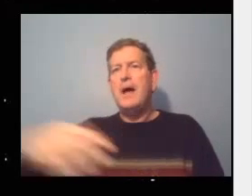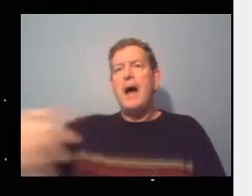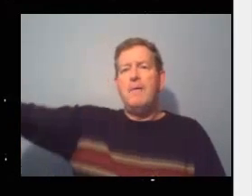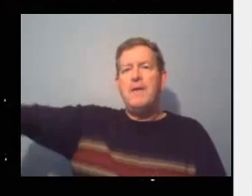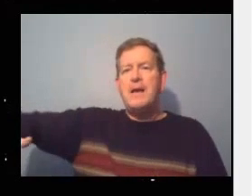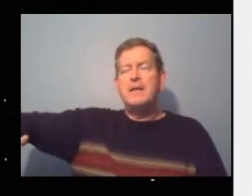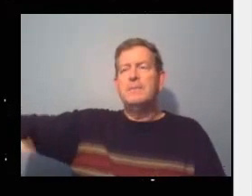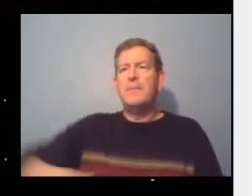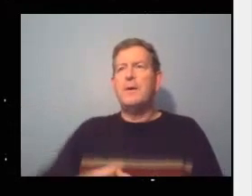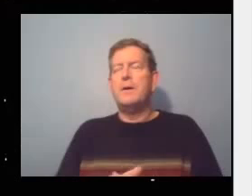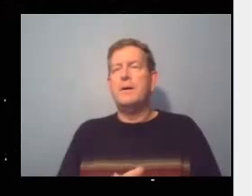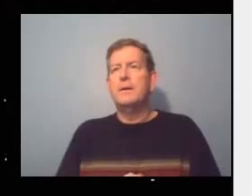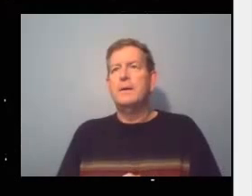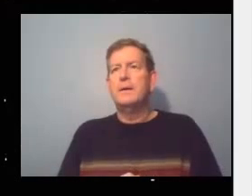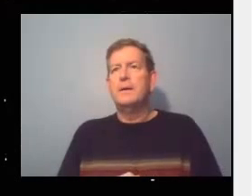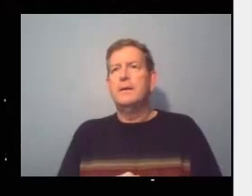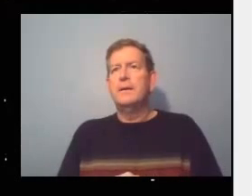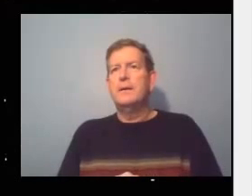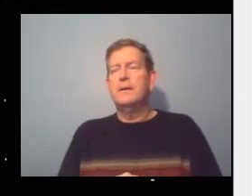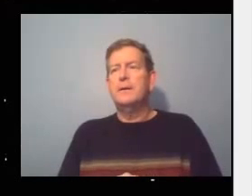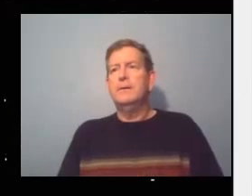voiture, avec maman.